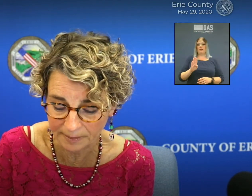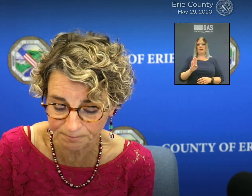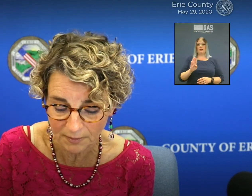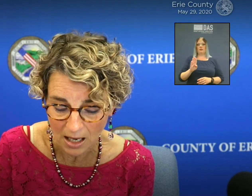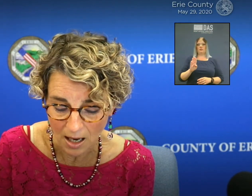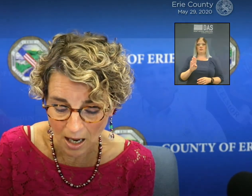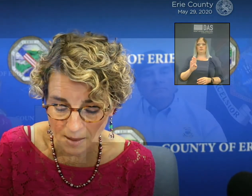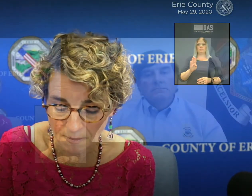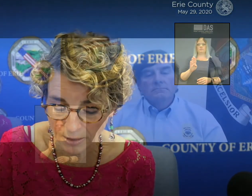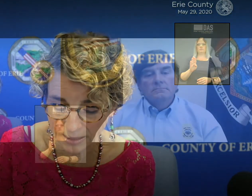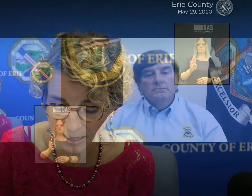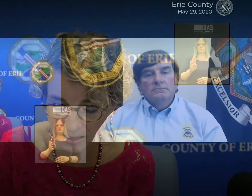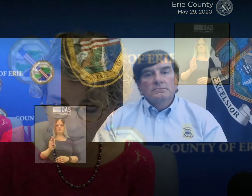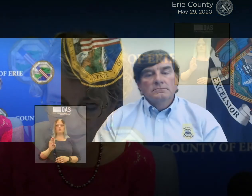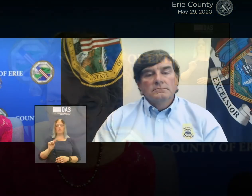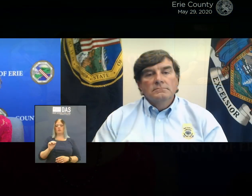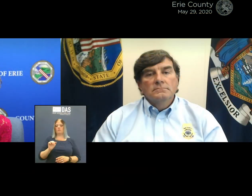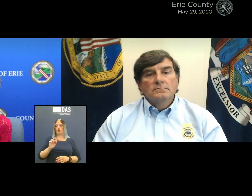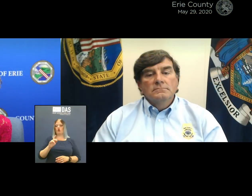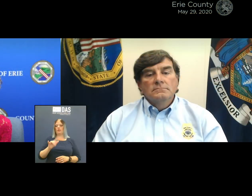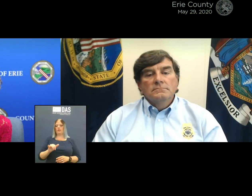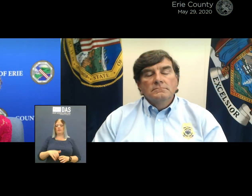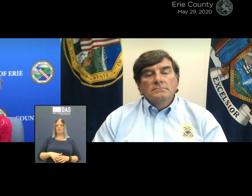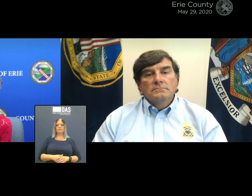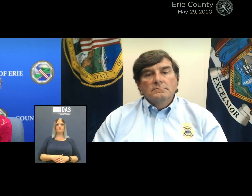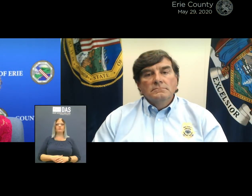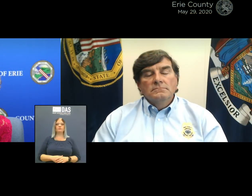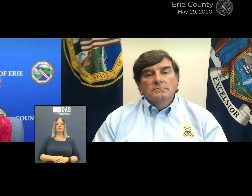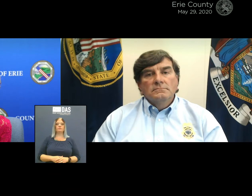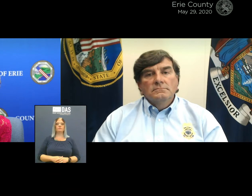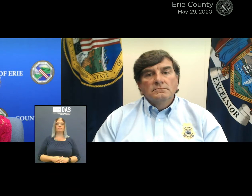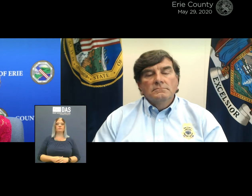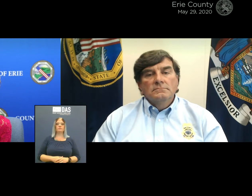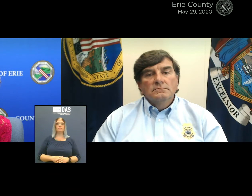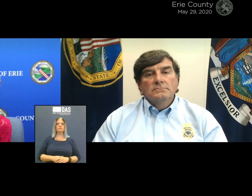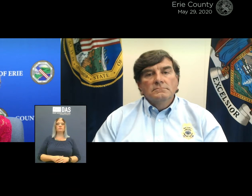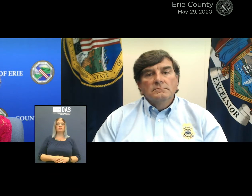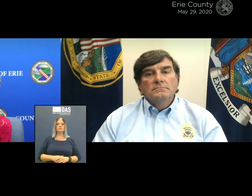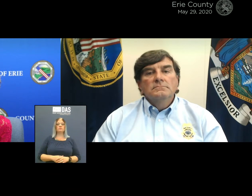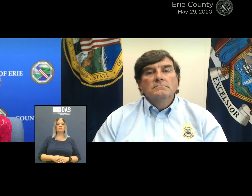with Marlee Tuskies.